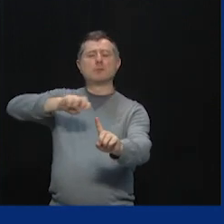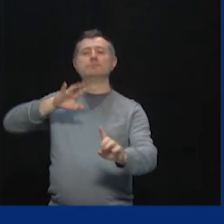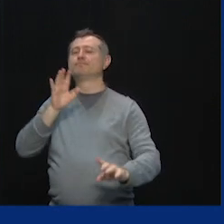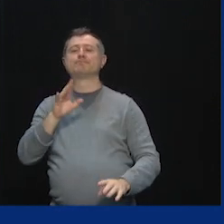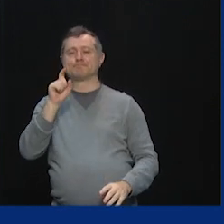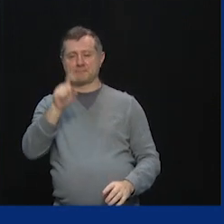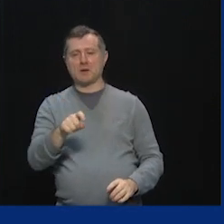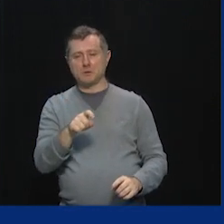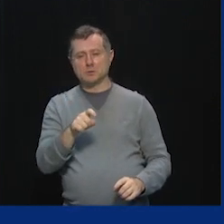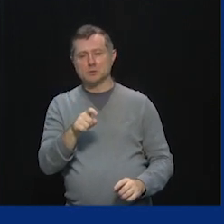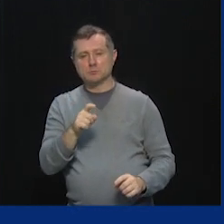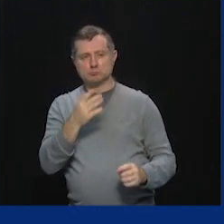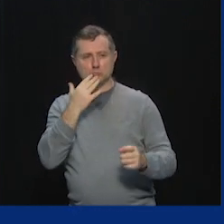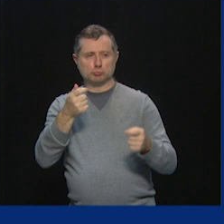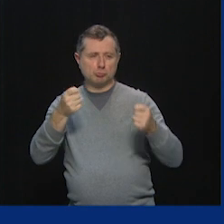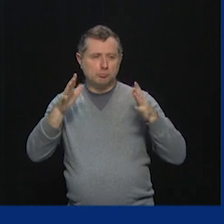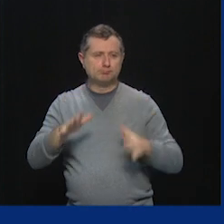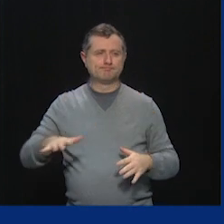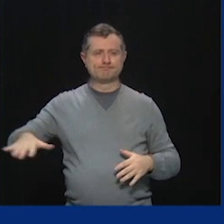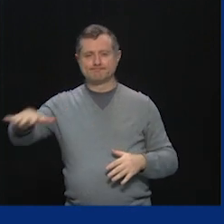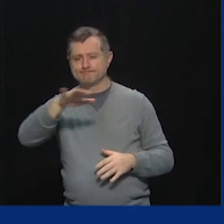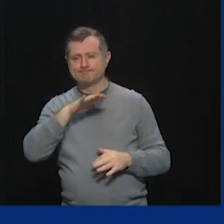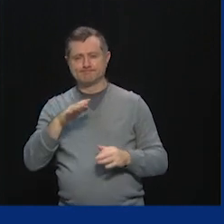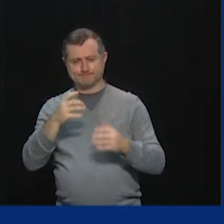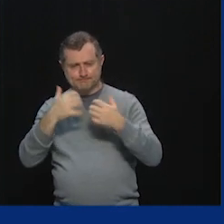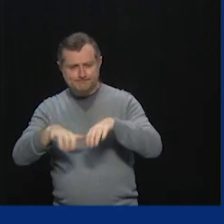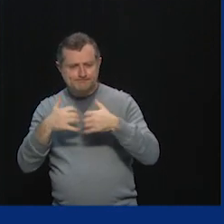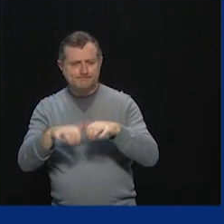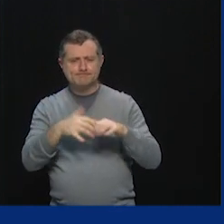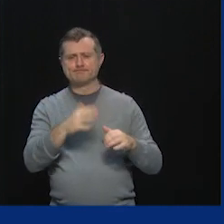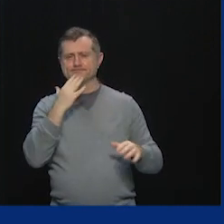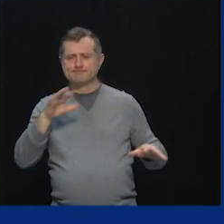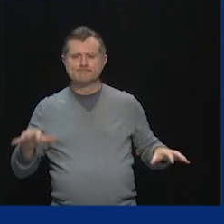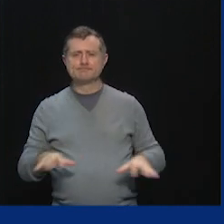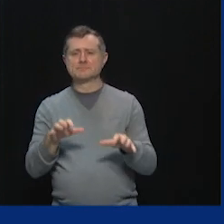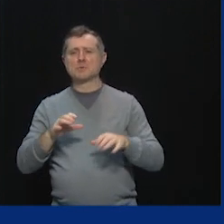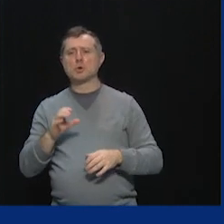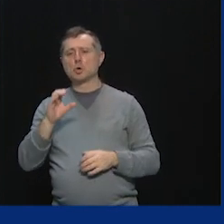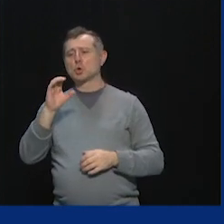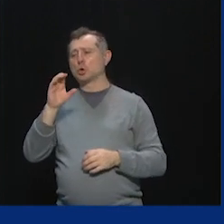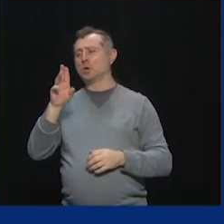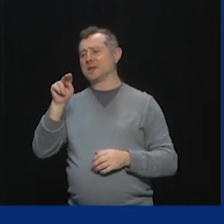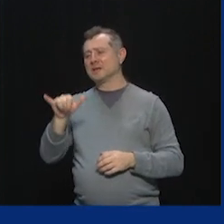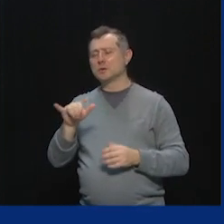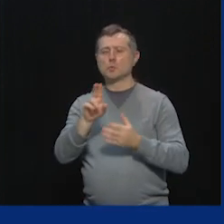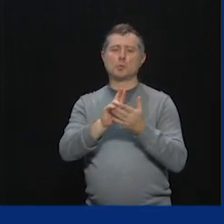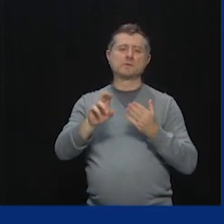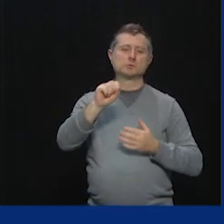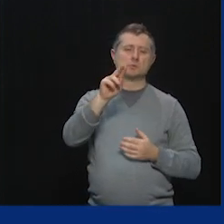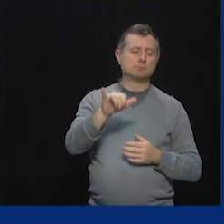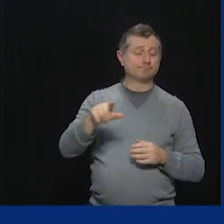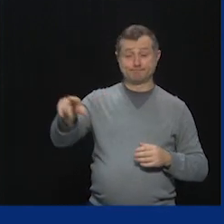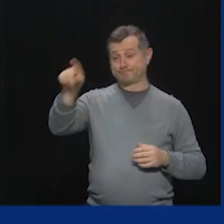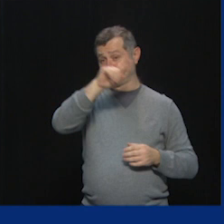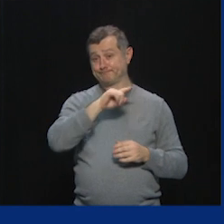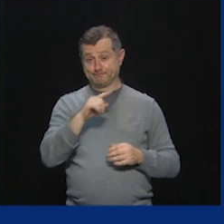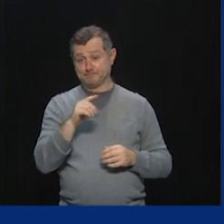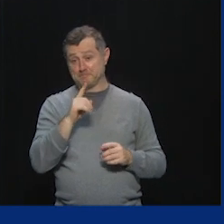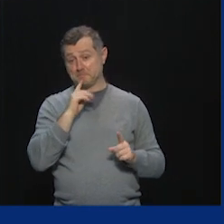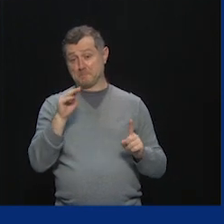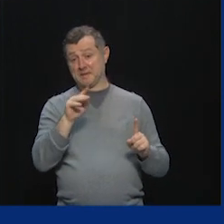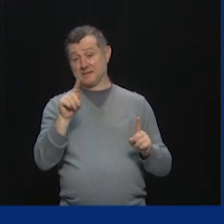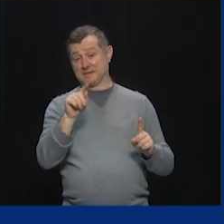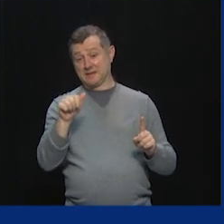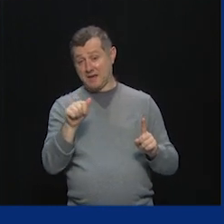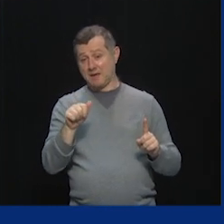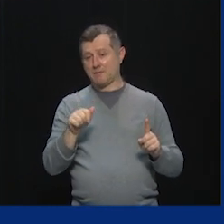well. CUNY students, the same thing. MTA and Port Authority, we're going to be requiring vaccinations of all workers, and there